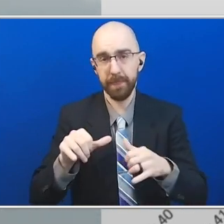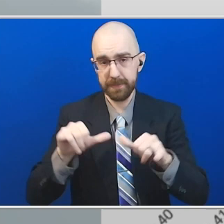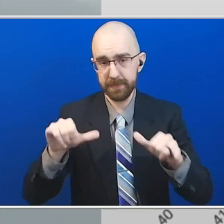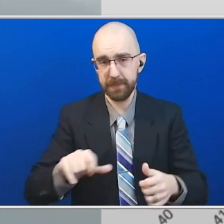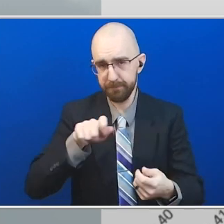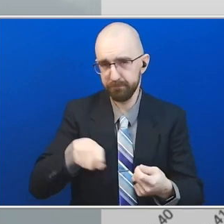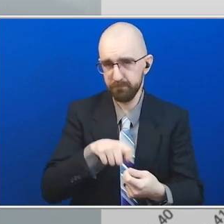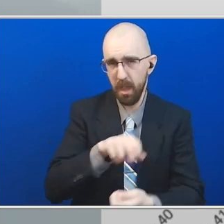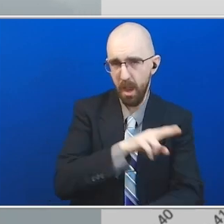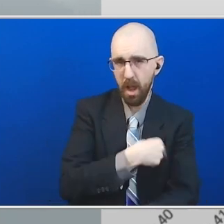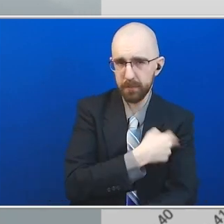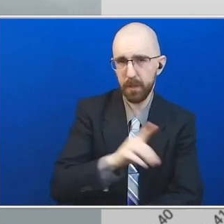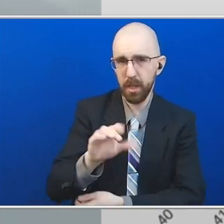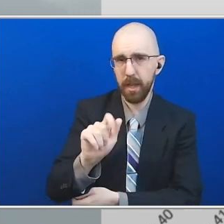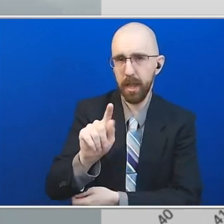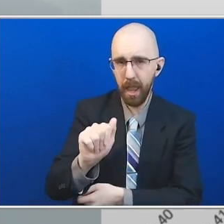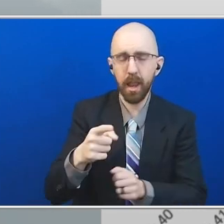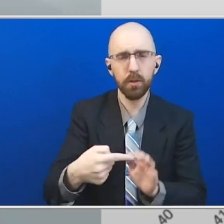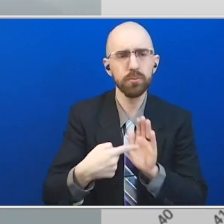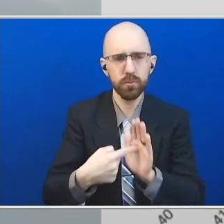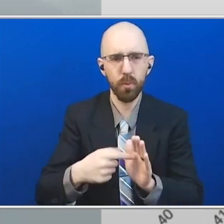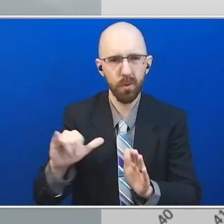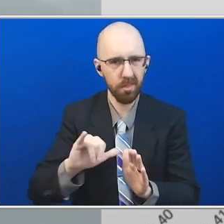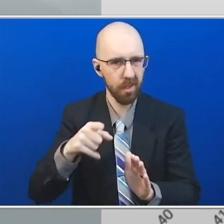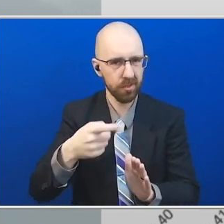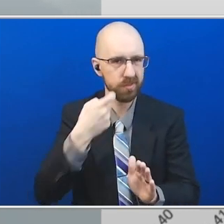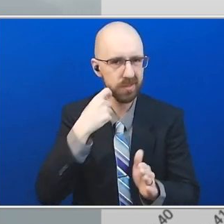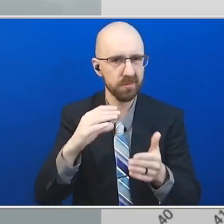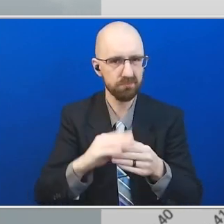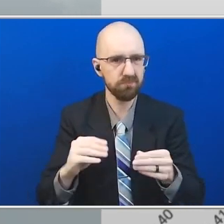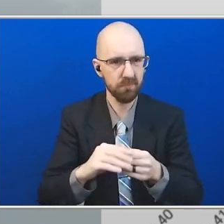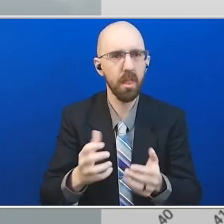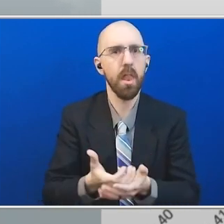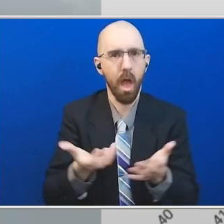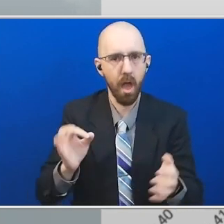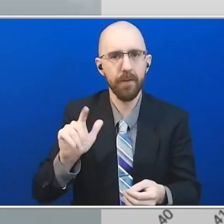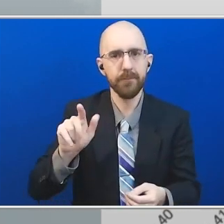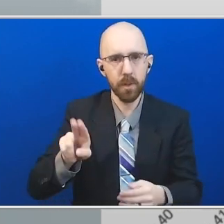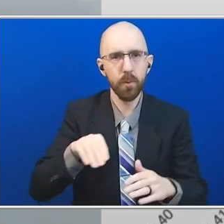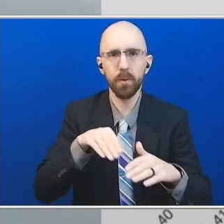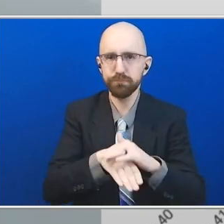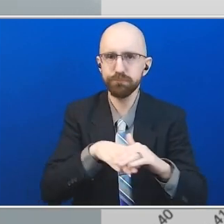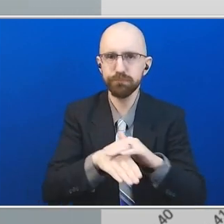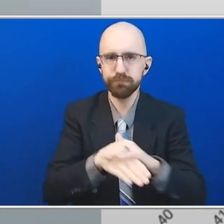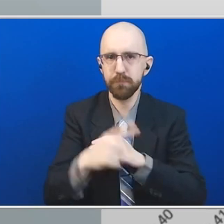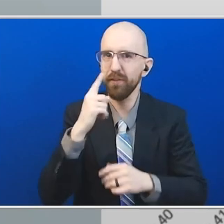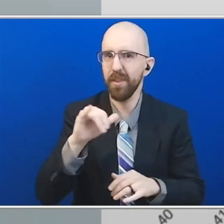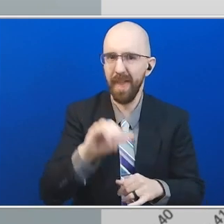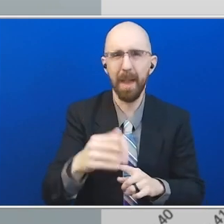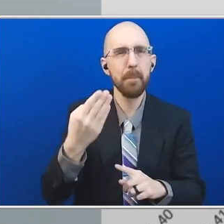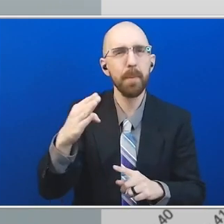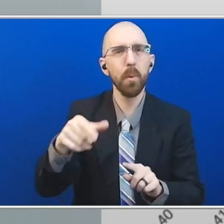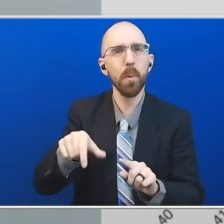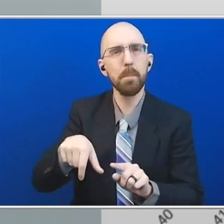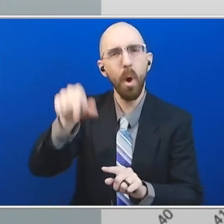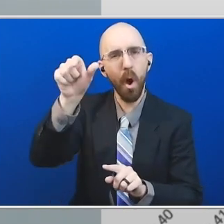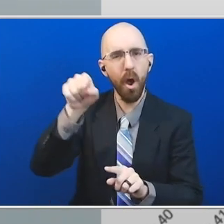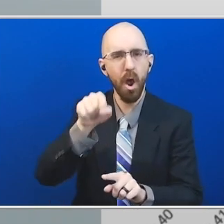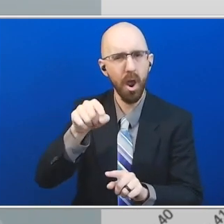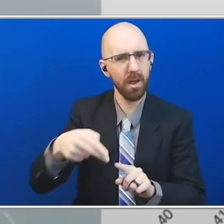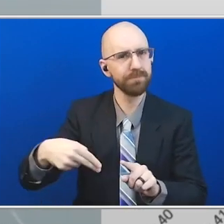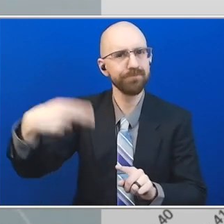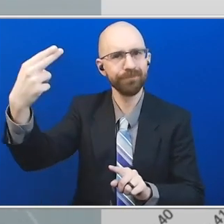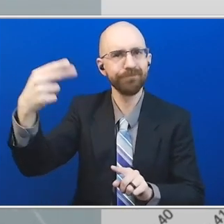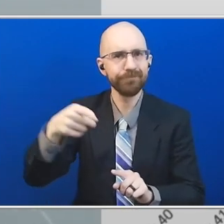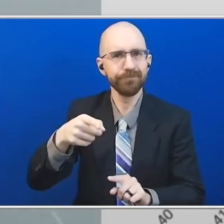data, showing, just like you said, a lot of influenza admissions. And you can see that on the blue bar there on those graphs. You can see it peaked